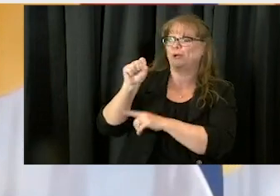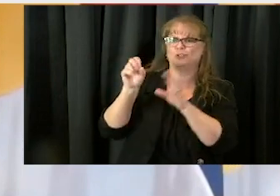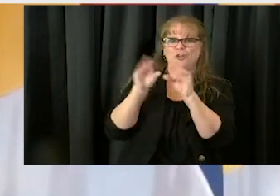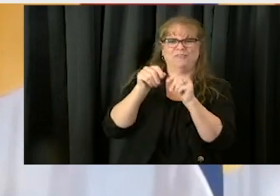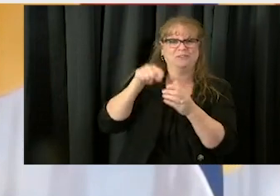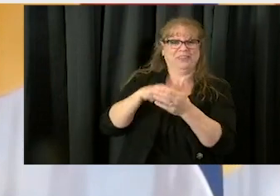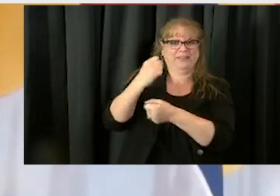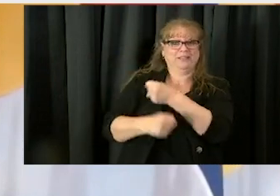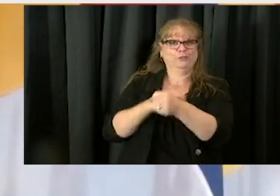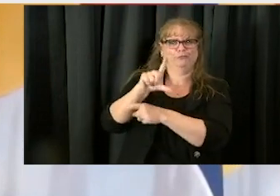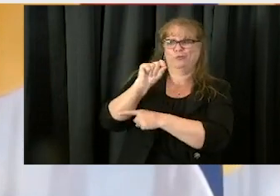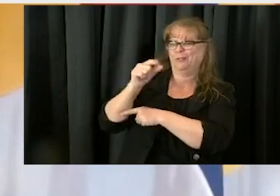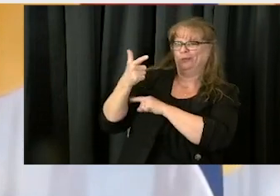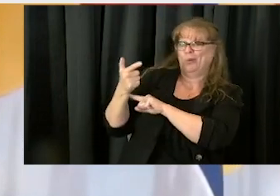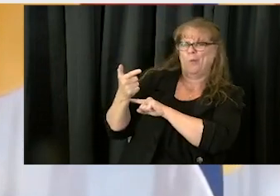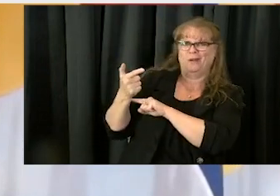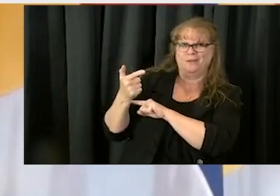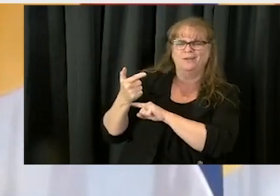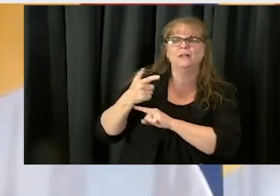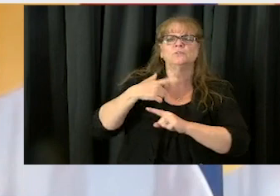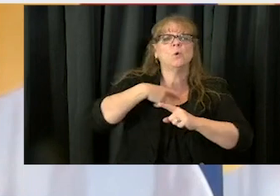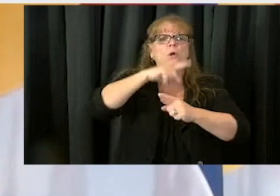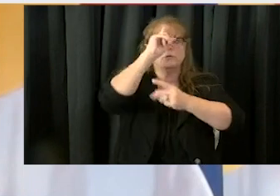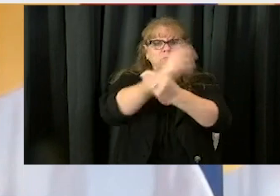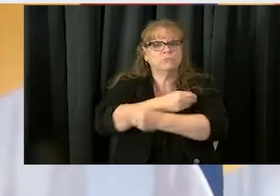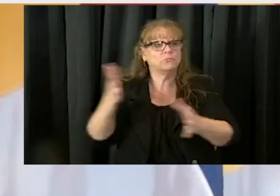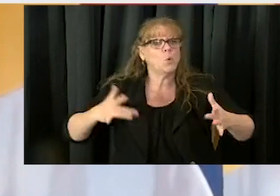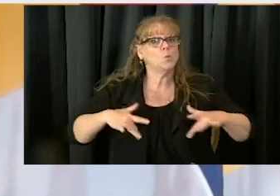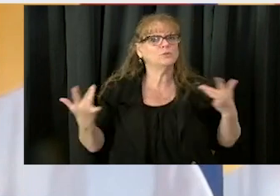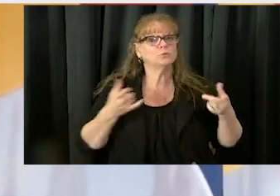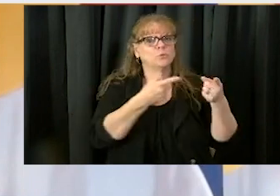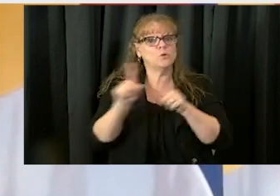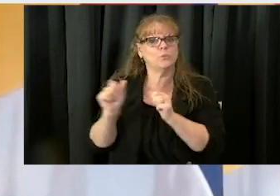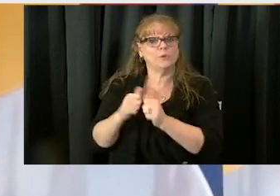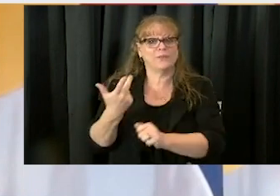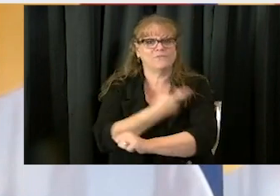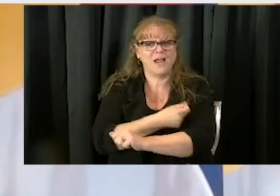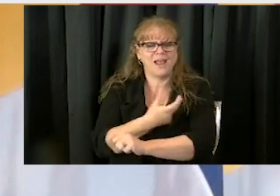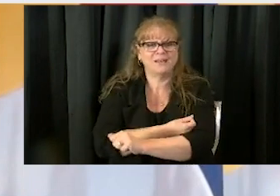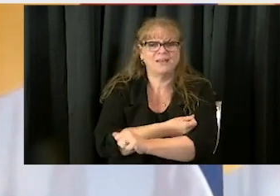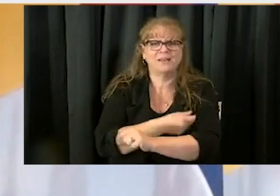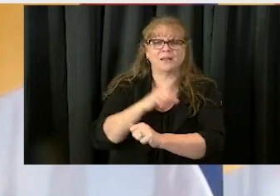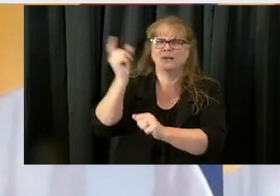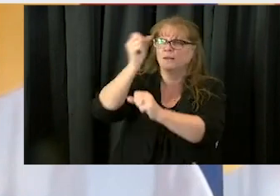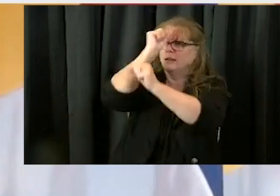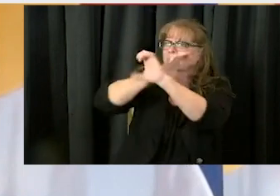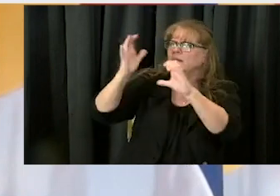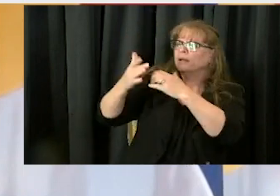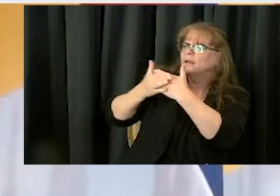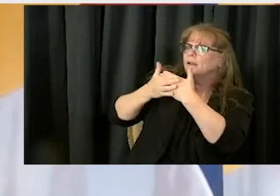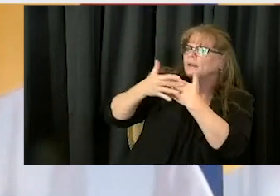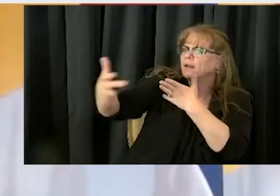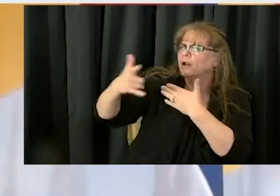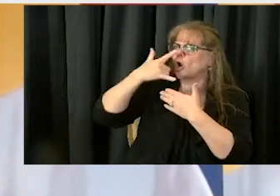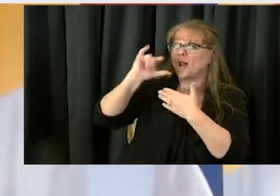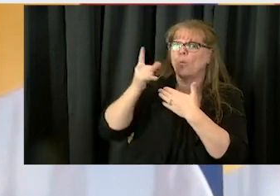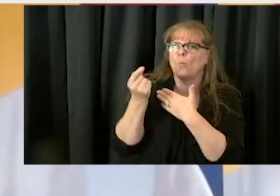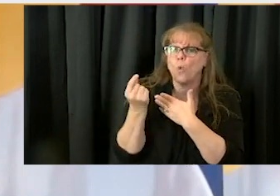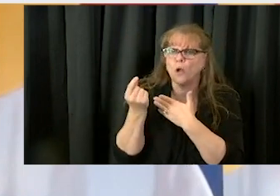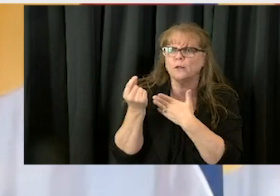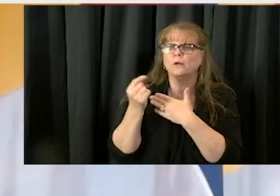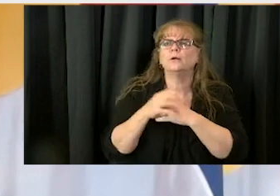how Coloradans 70 and up can access the vaccine. That's been a question a number of folks have asked. We're going to give you some easy places to sign